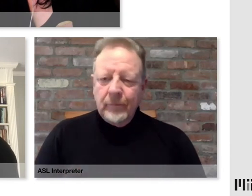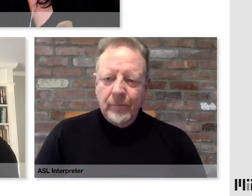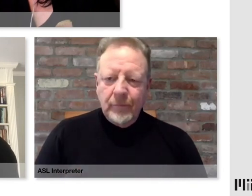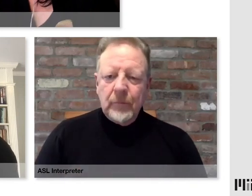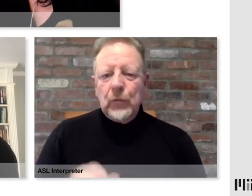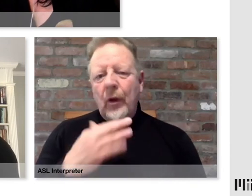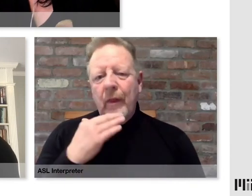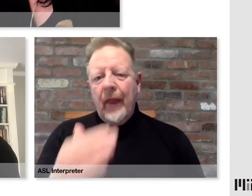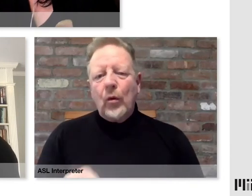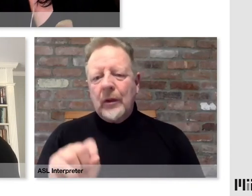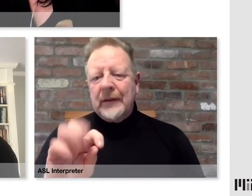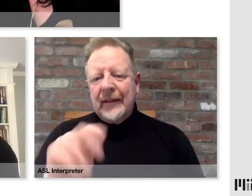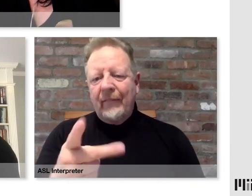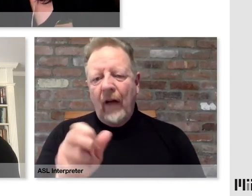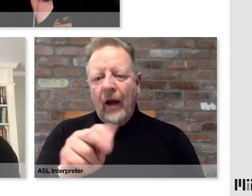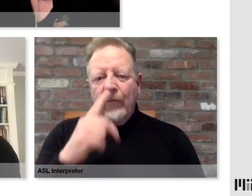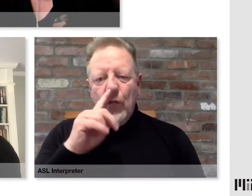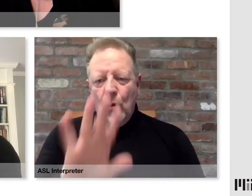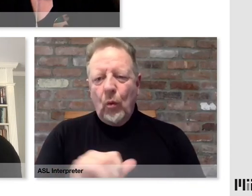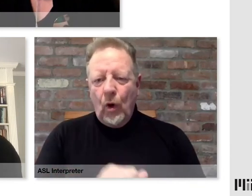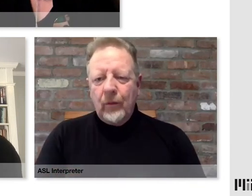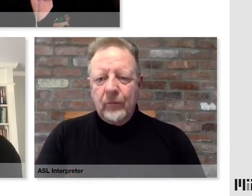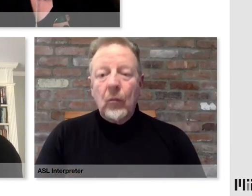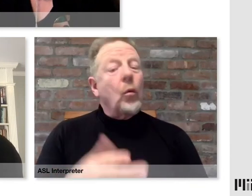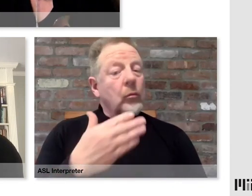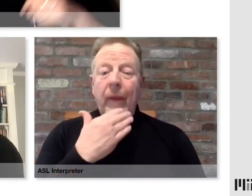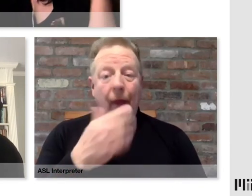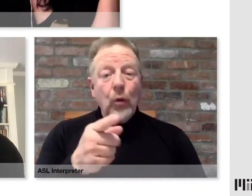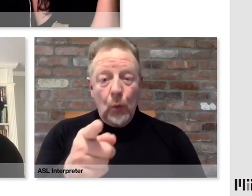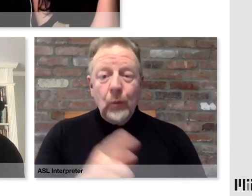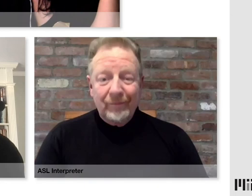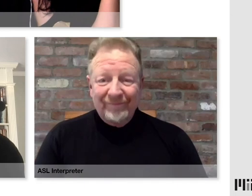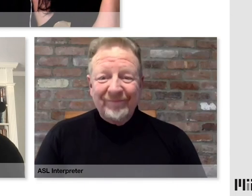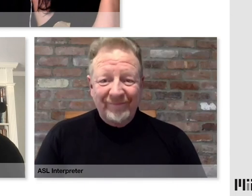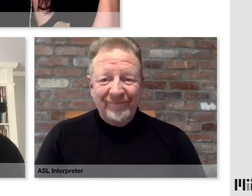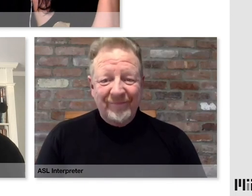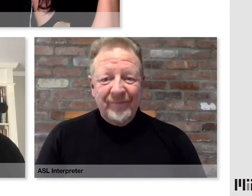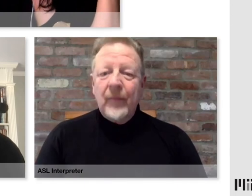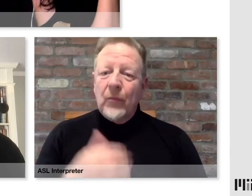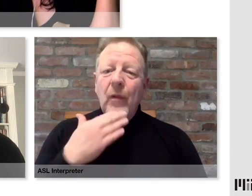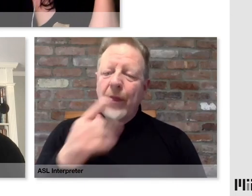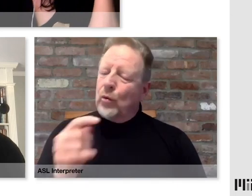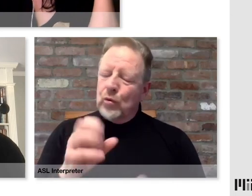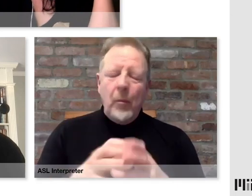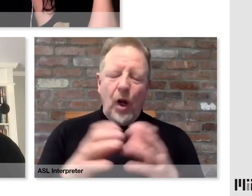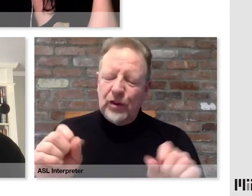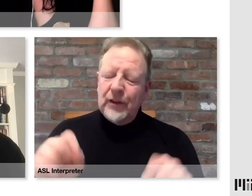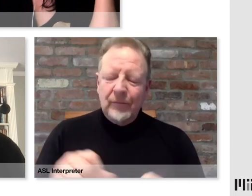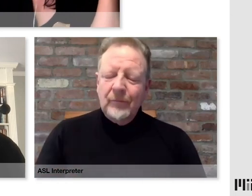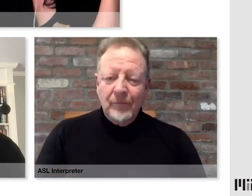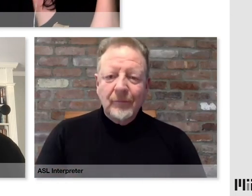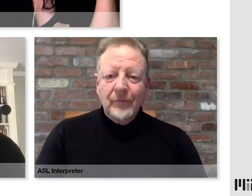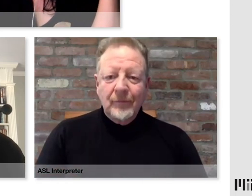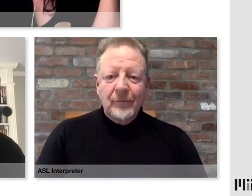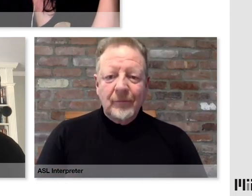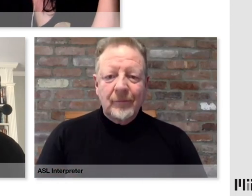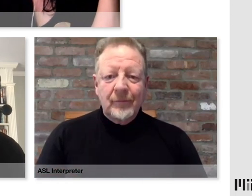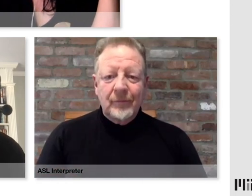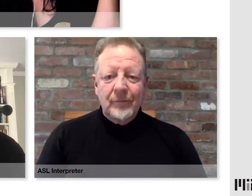you, Stefan. Thank you. Yeah, thank you so much. You had something as well to add.